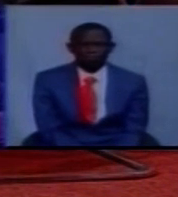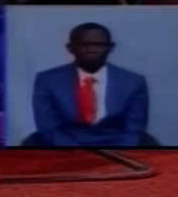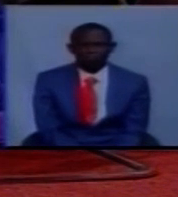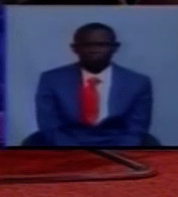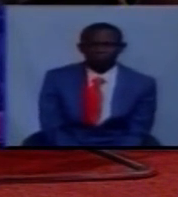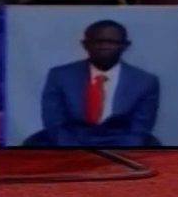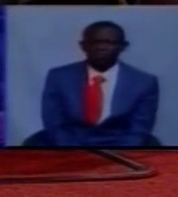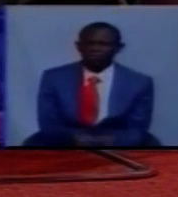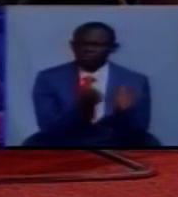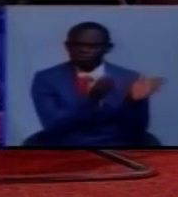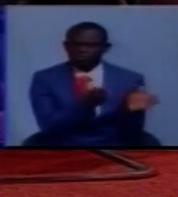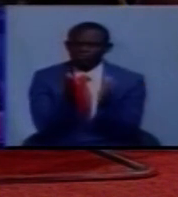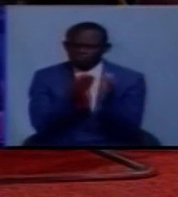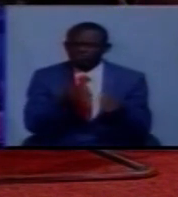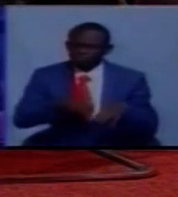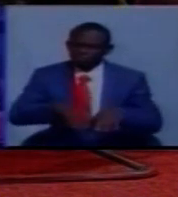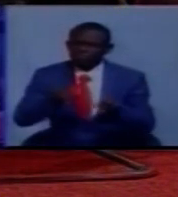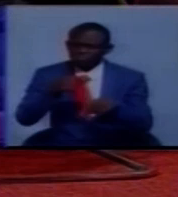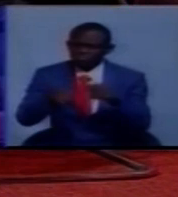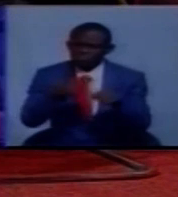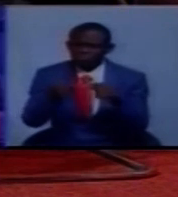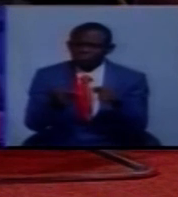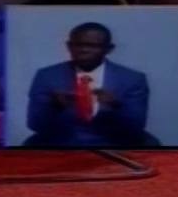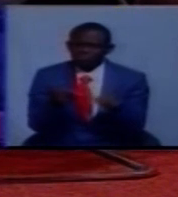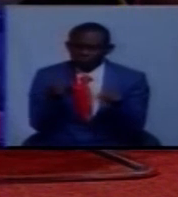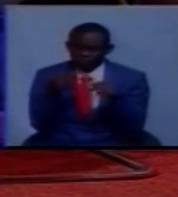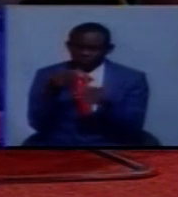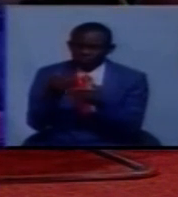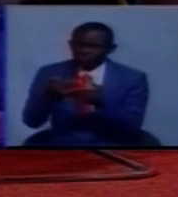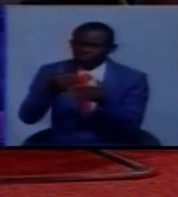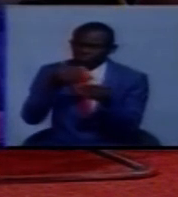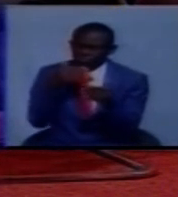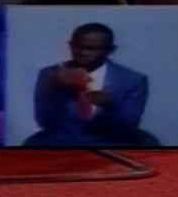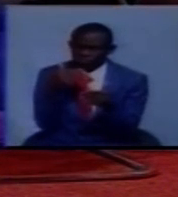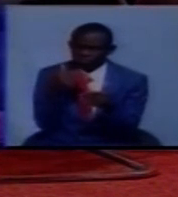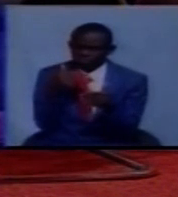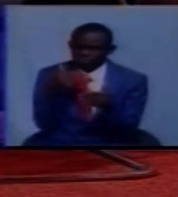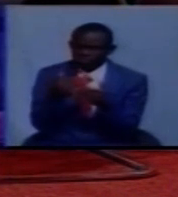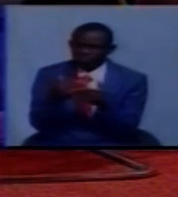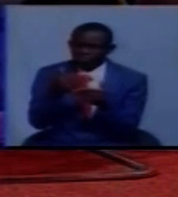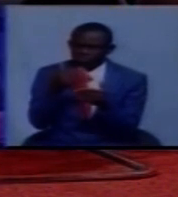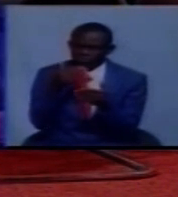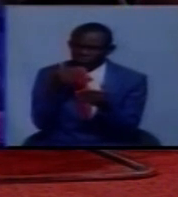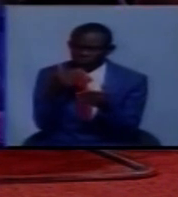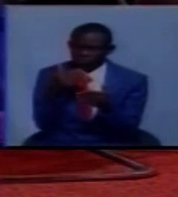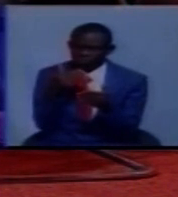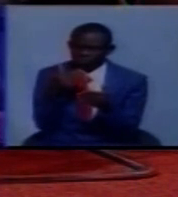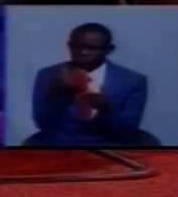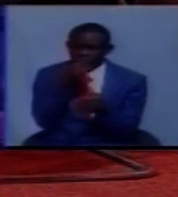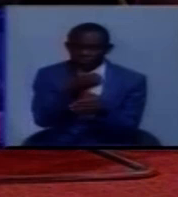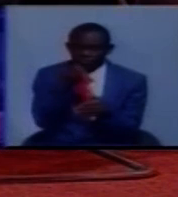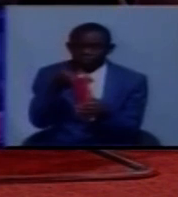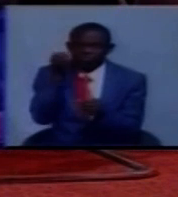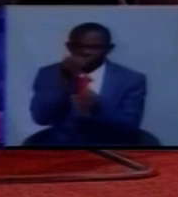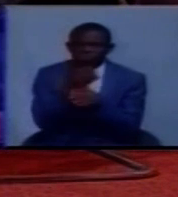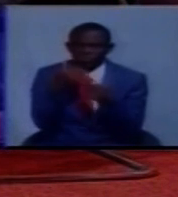except there are some logistical problems. Before the end of the month, or definitely before the end of the equipment is there. We